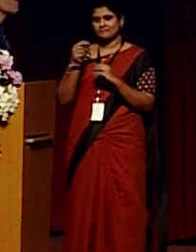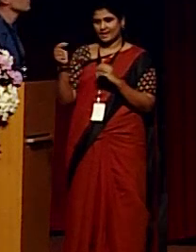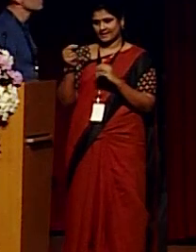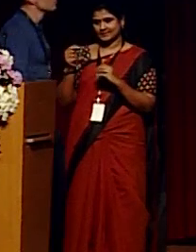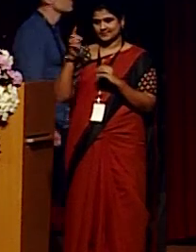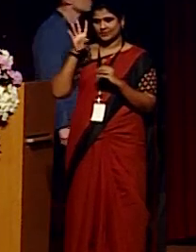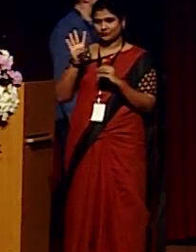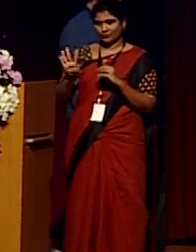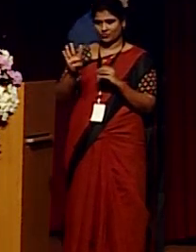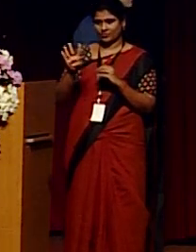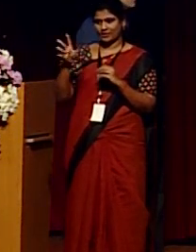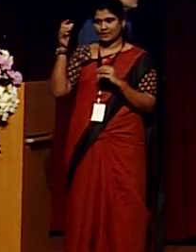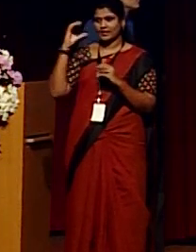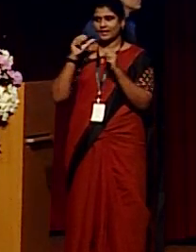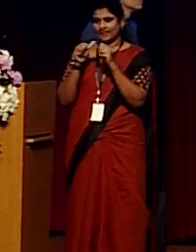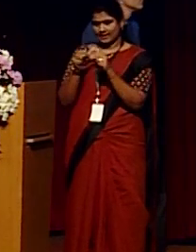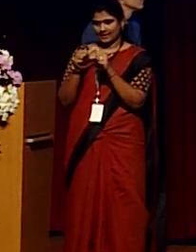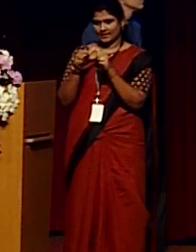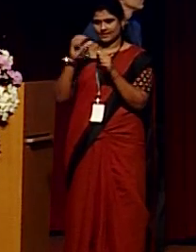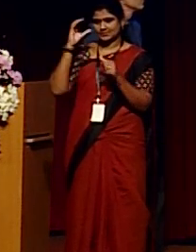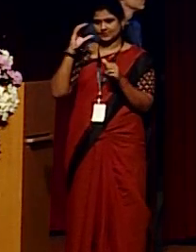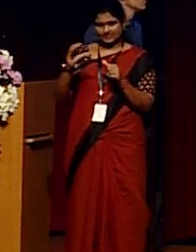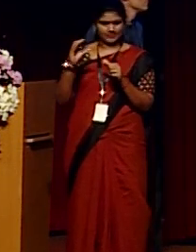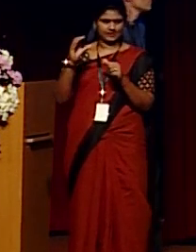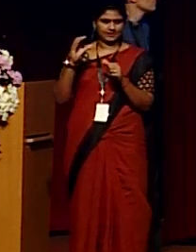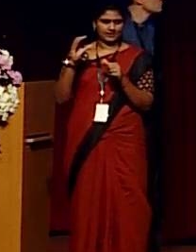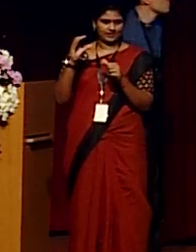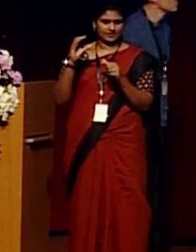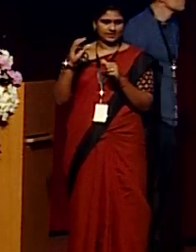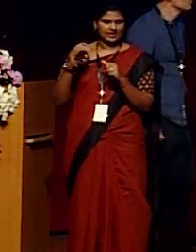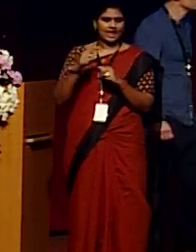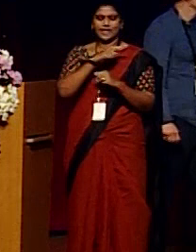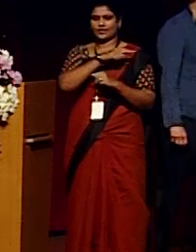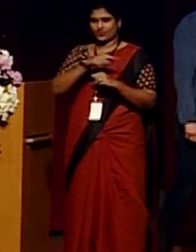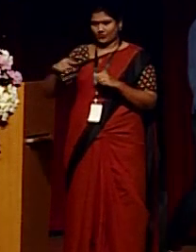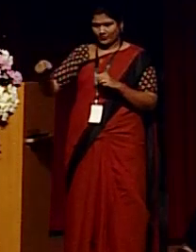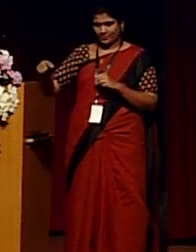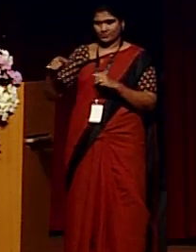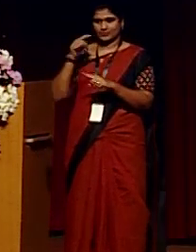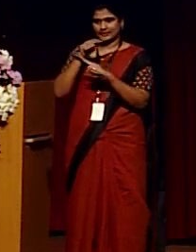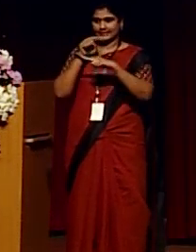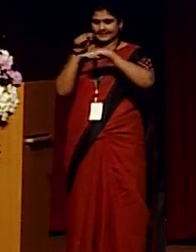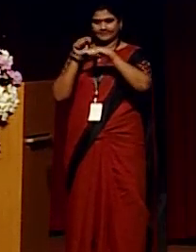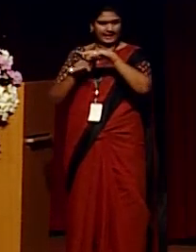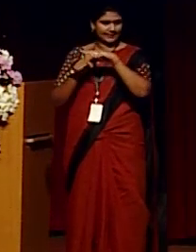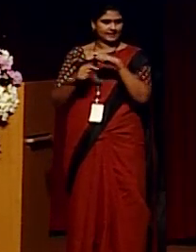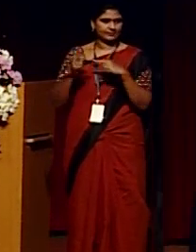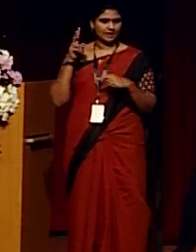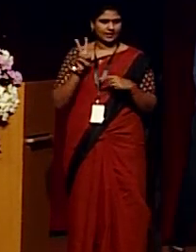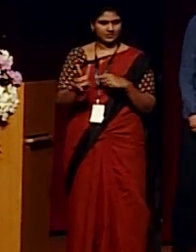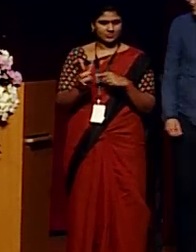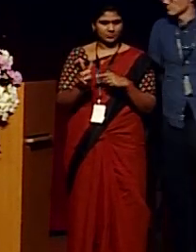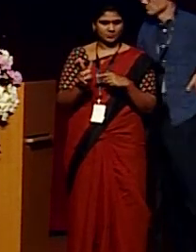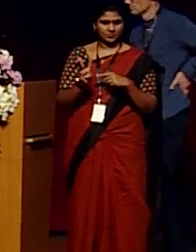minus 4 a c end root over